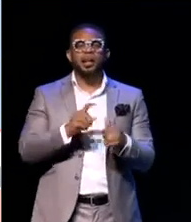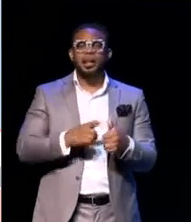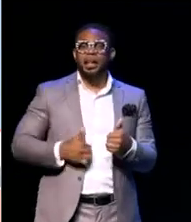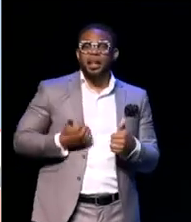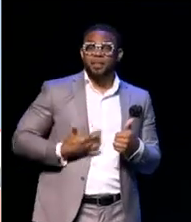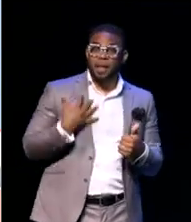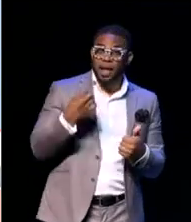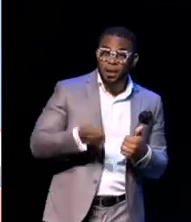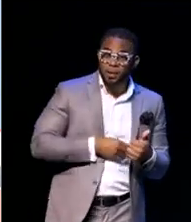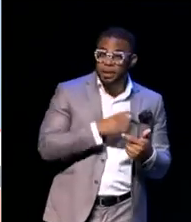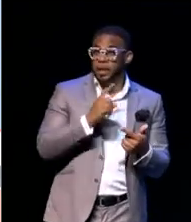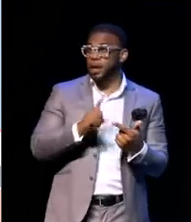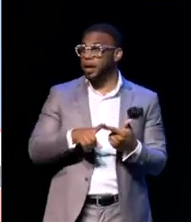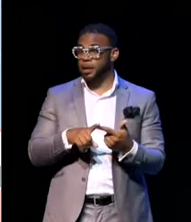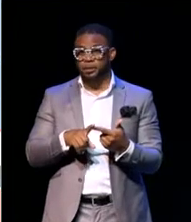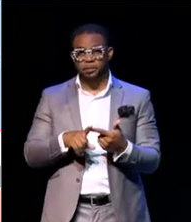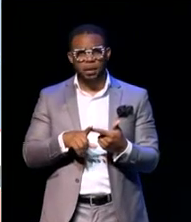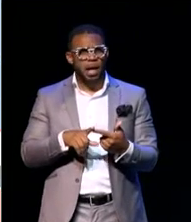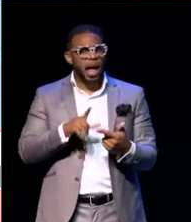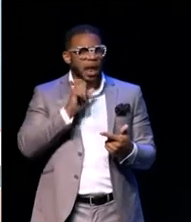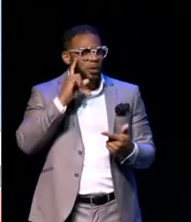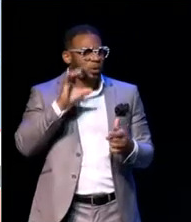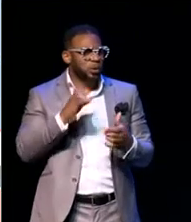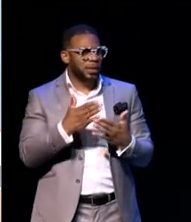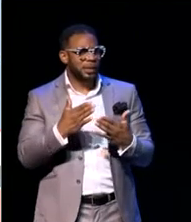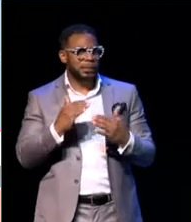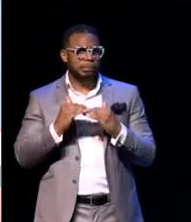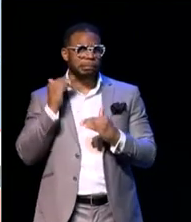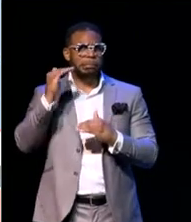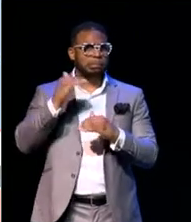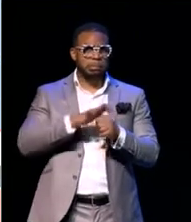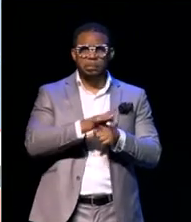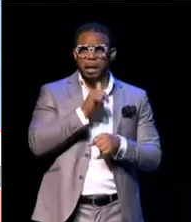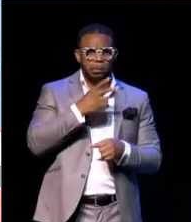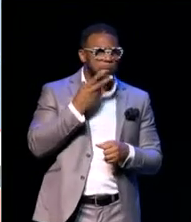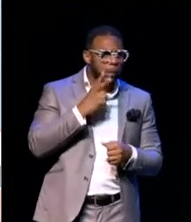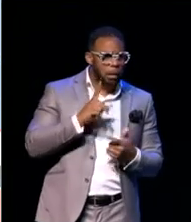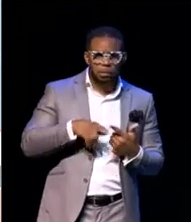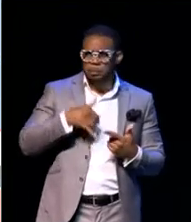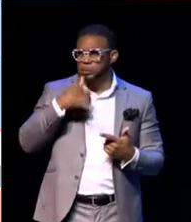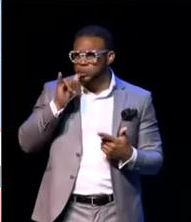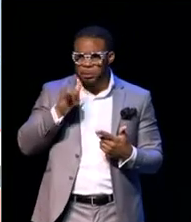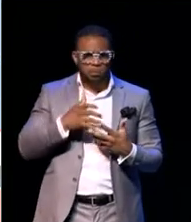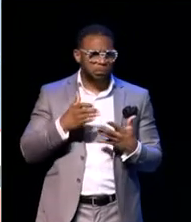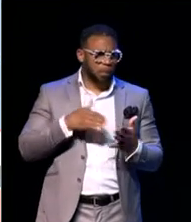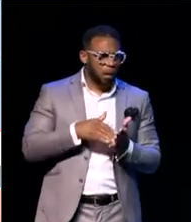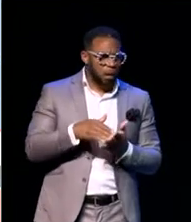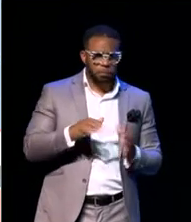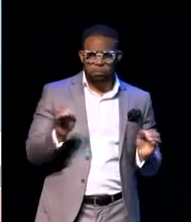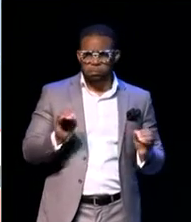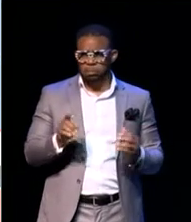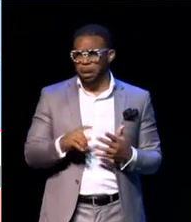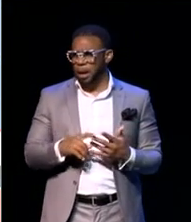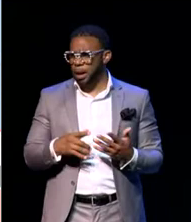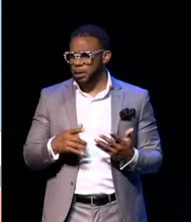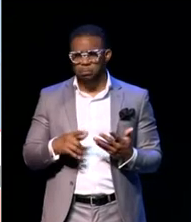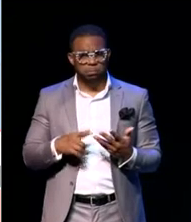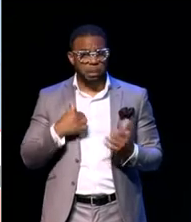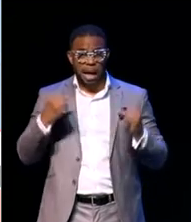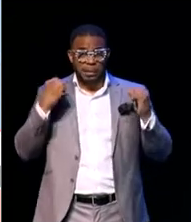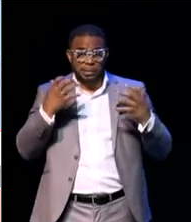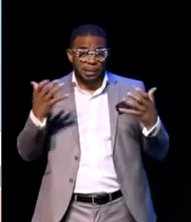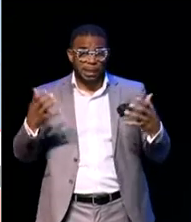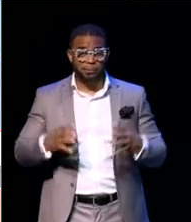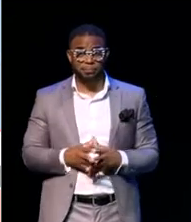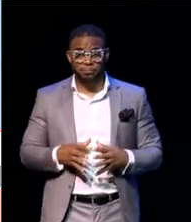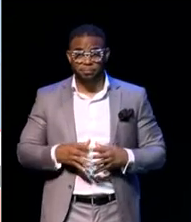living healthy. I don't do things in excess. I don't smoke. I don't drink very often at all. And I exercise